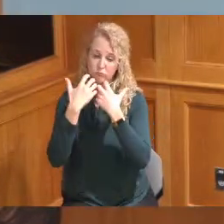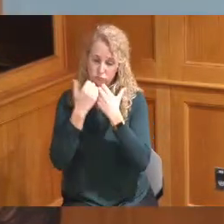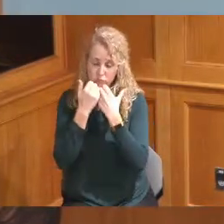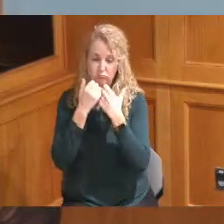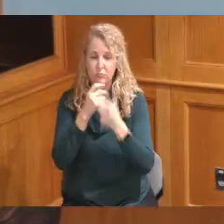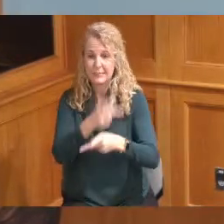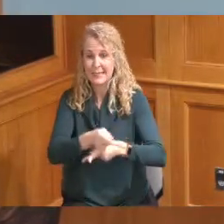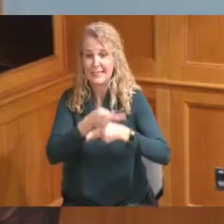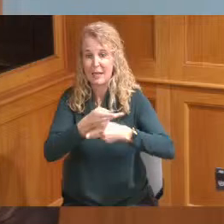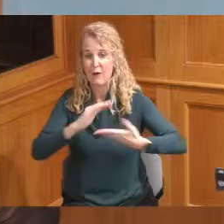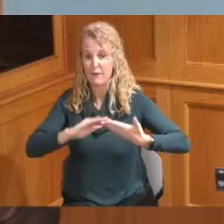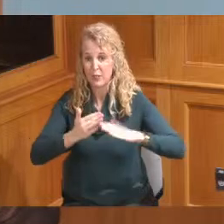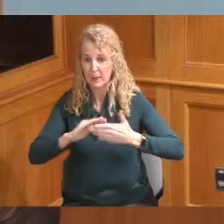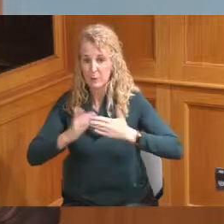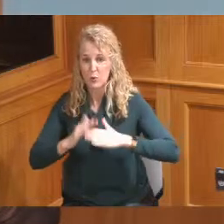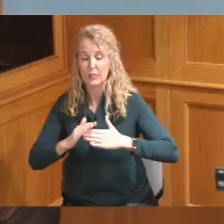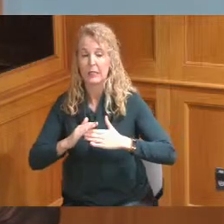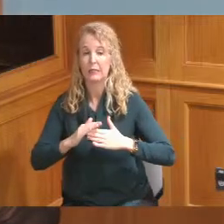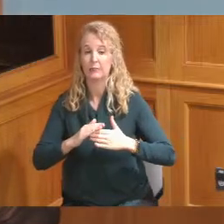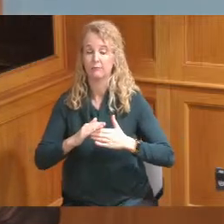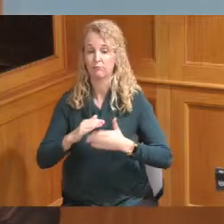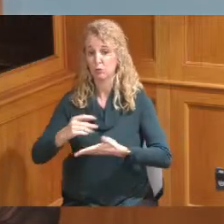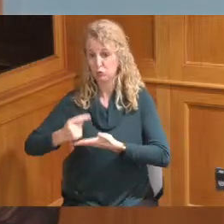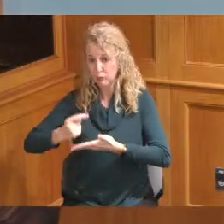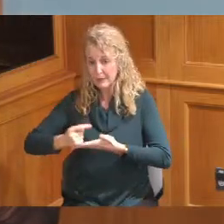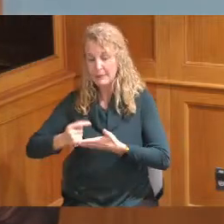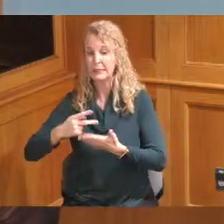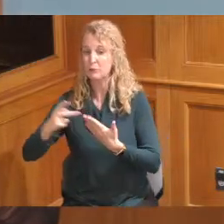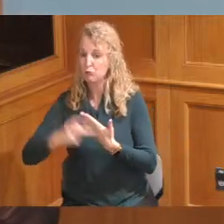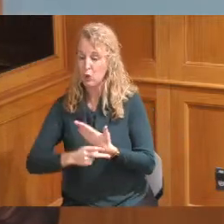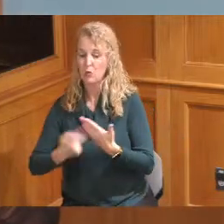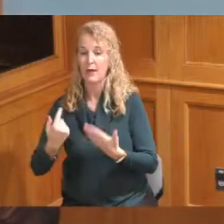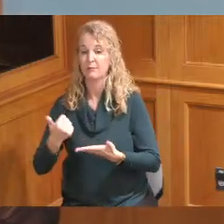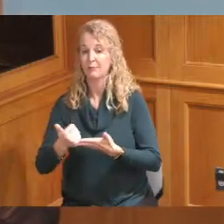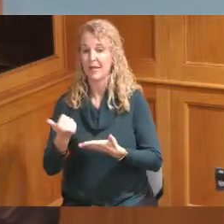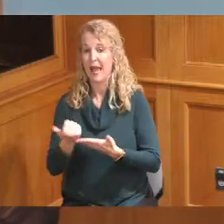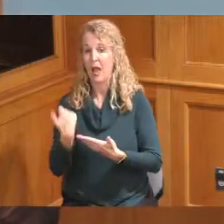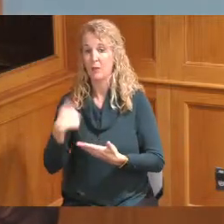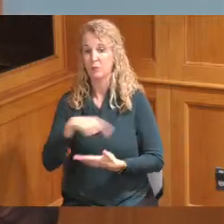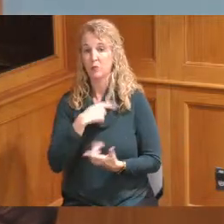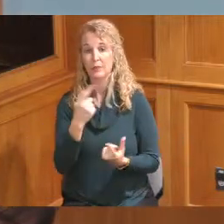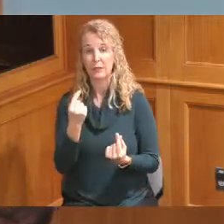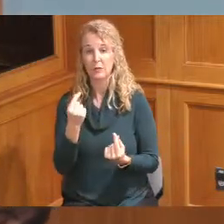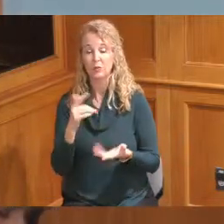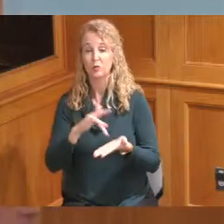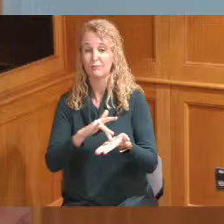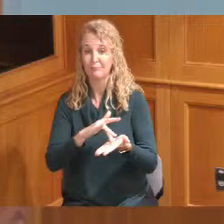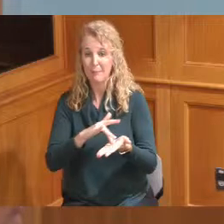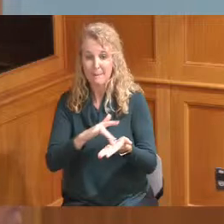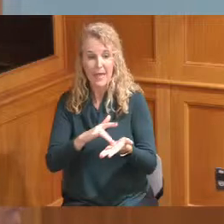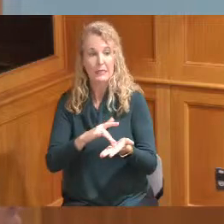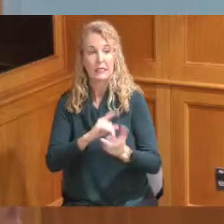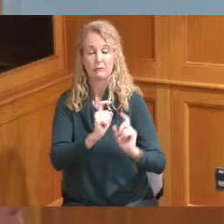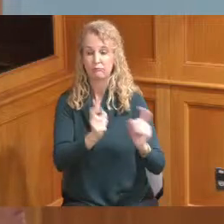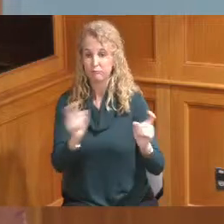our opioid treatment program, which helps us to dispense methadone, Suboxone,